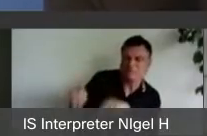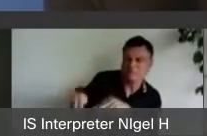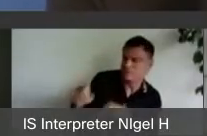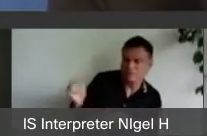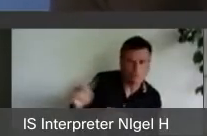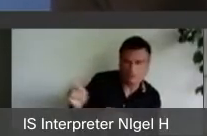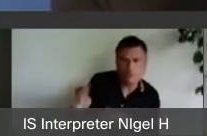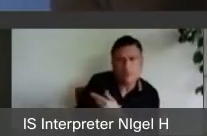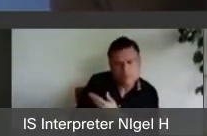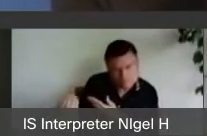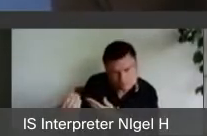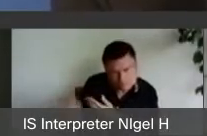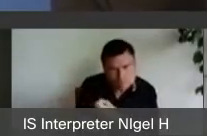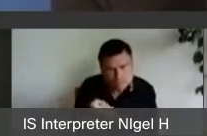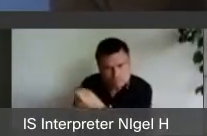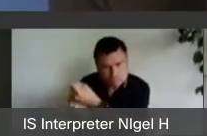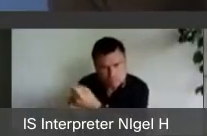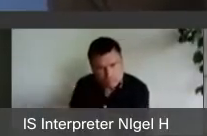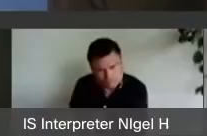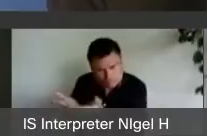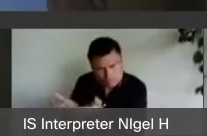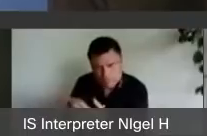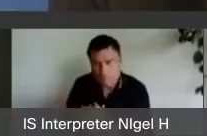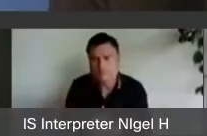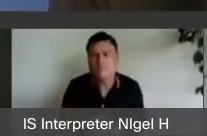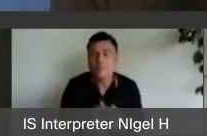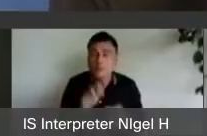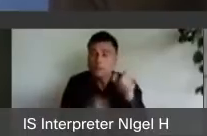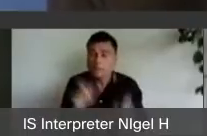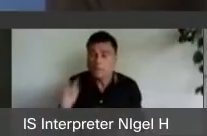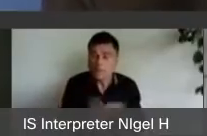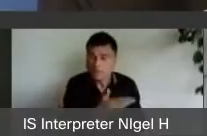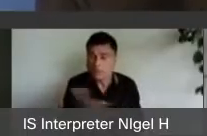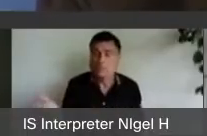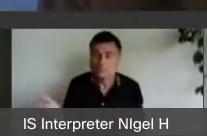they're also in the center of the innovative responses to mental health,